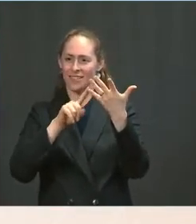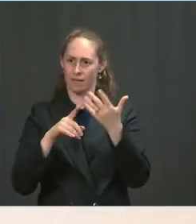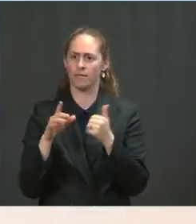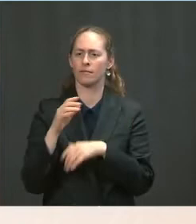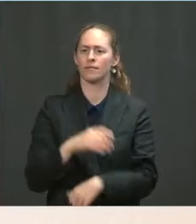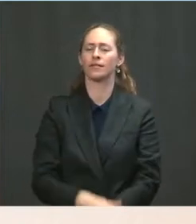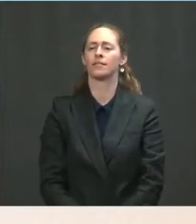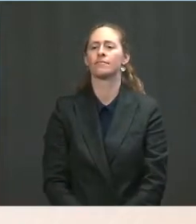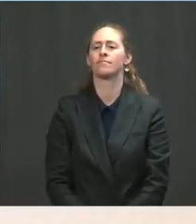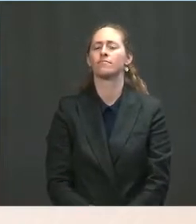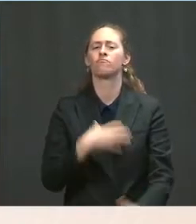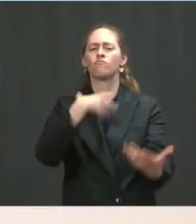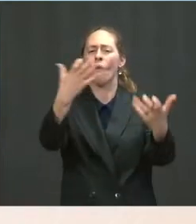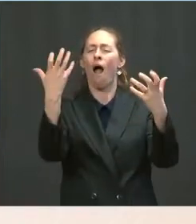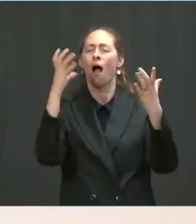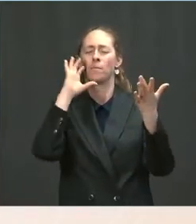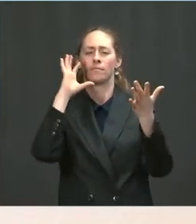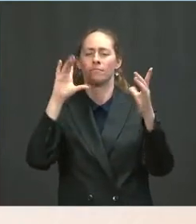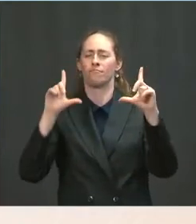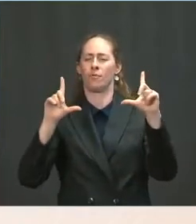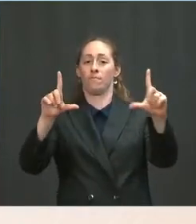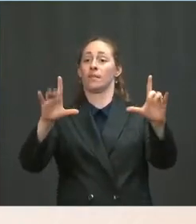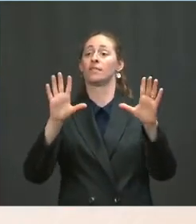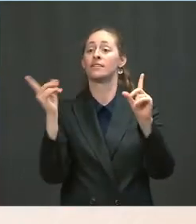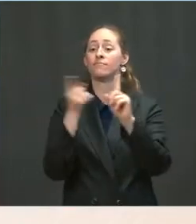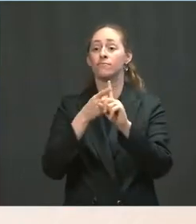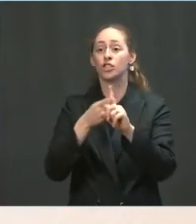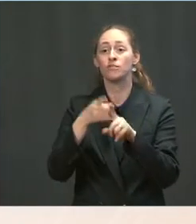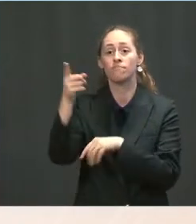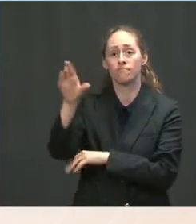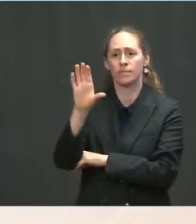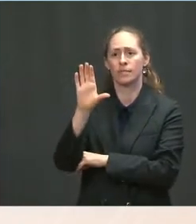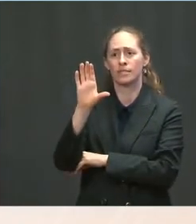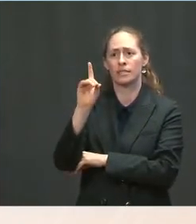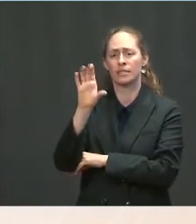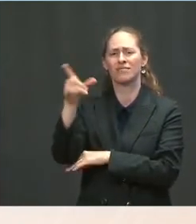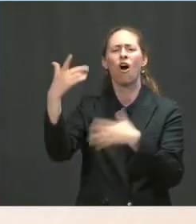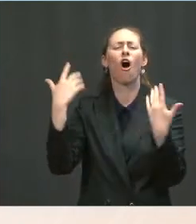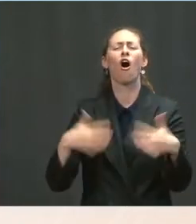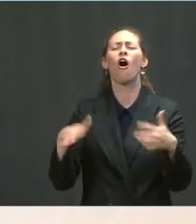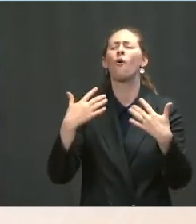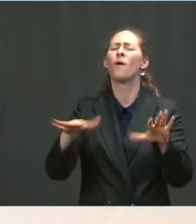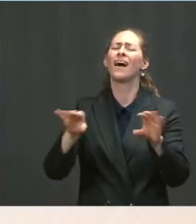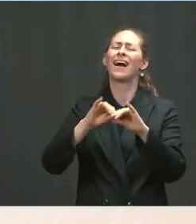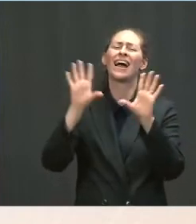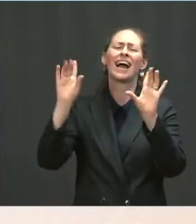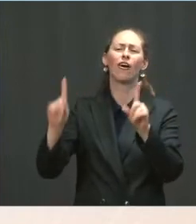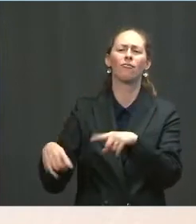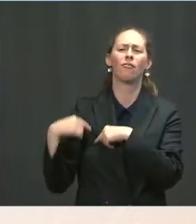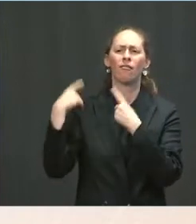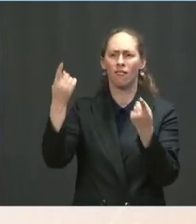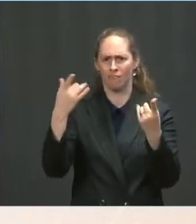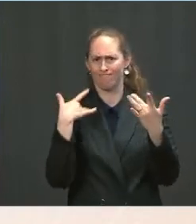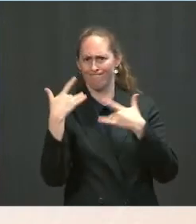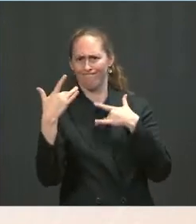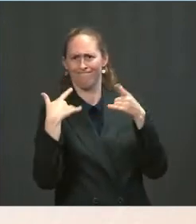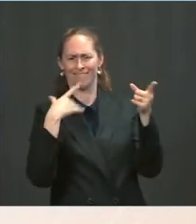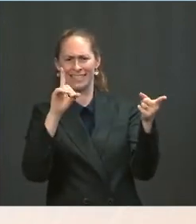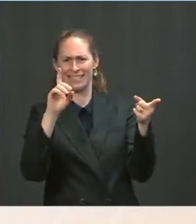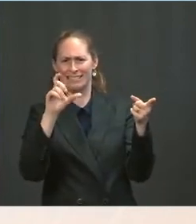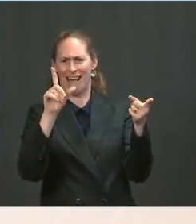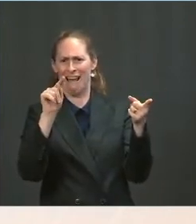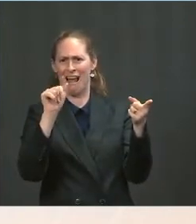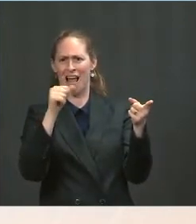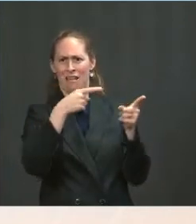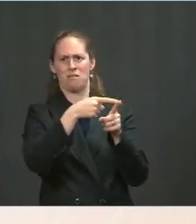Since May, the CDC and the administration have been crystal clear about the increased risk of the Delta variant in our pandemic response. And